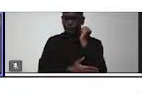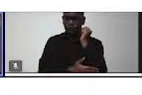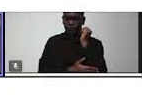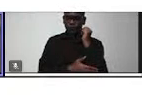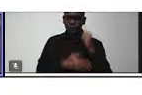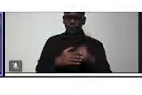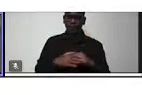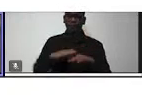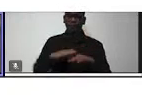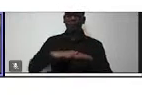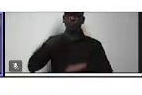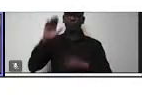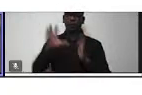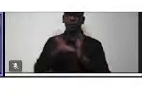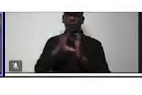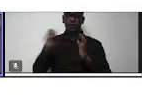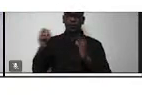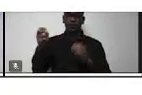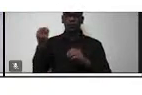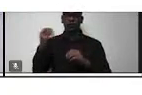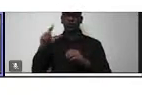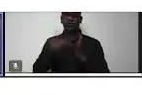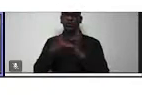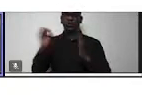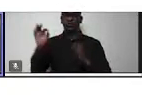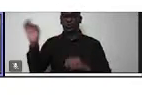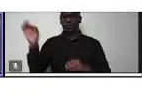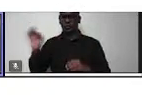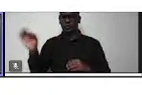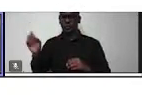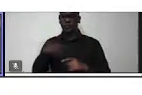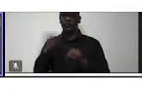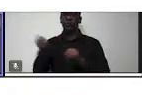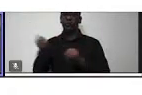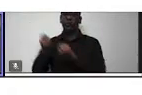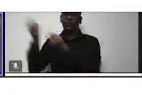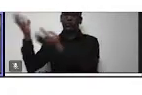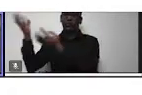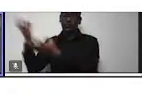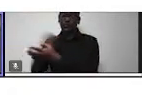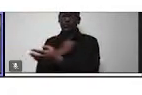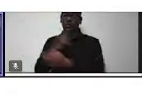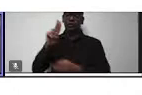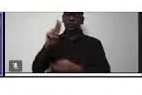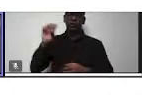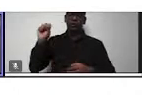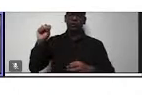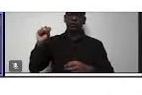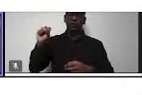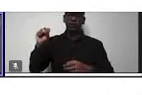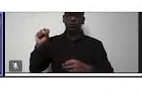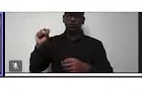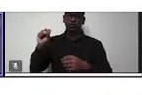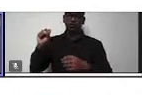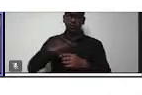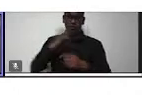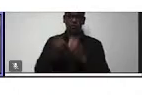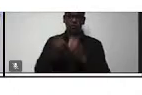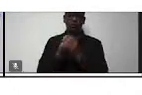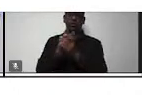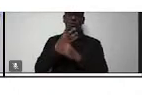More than 60, almost 70% of those who export to the US indicated that AGOA had a significant impact on the growth of their